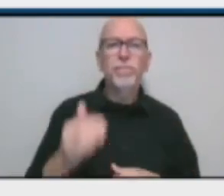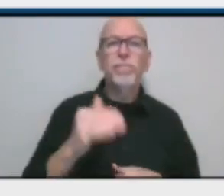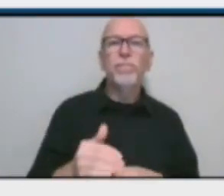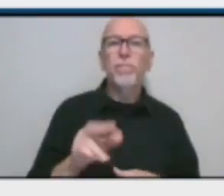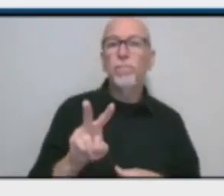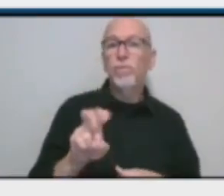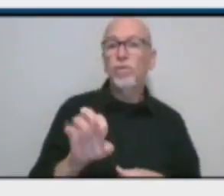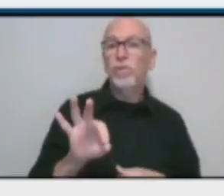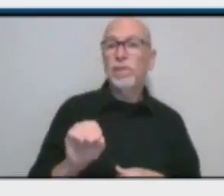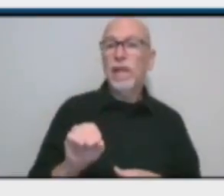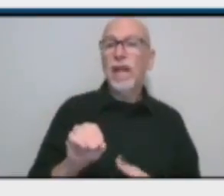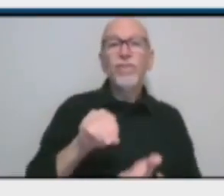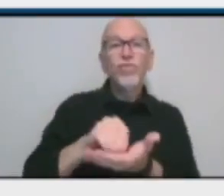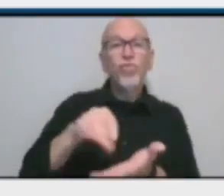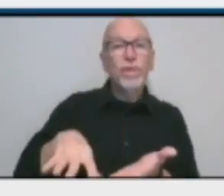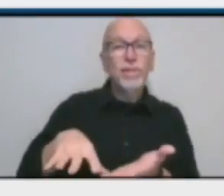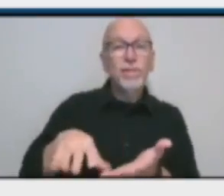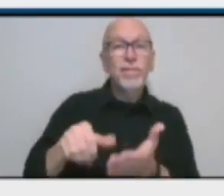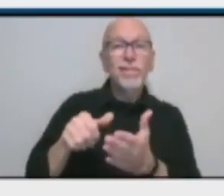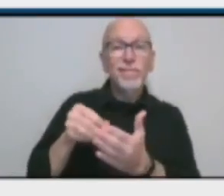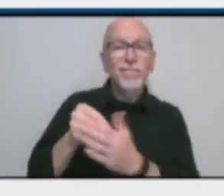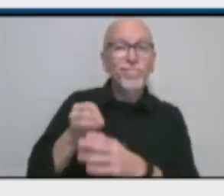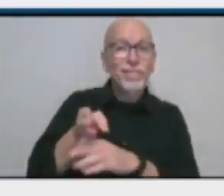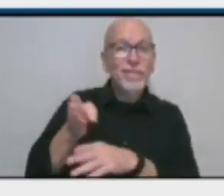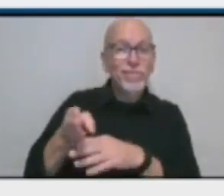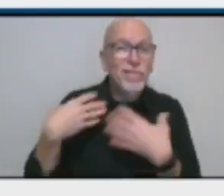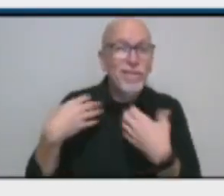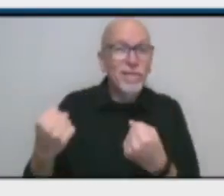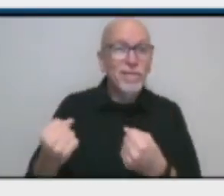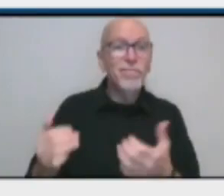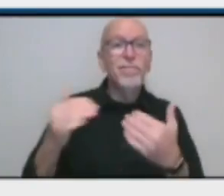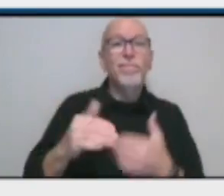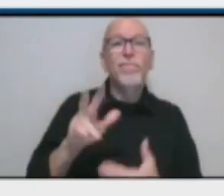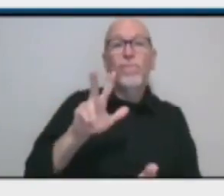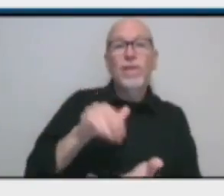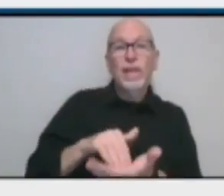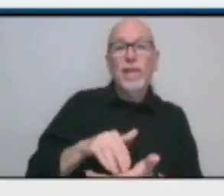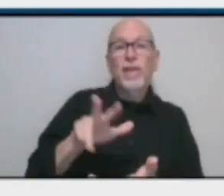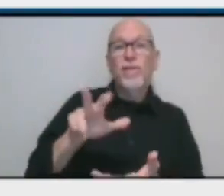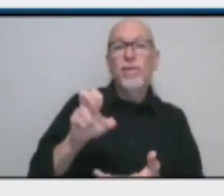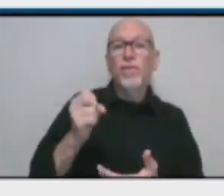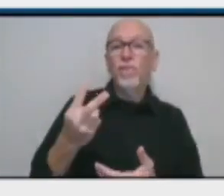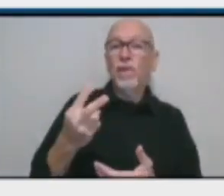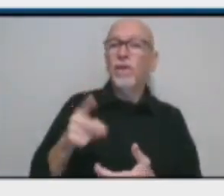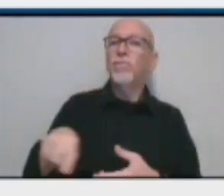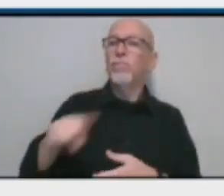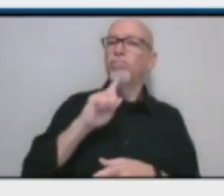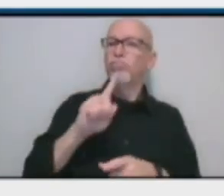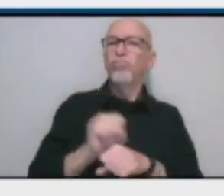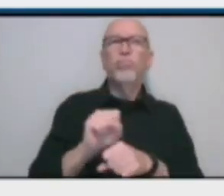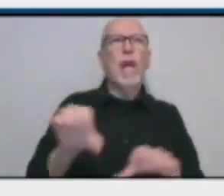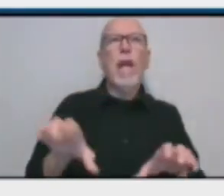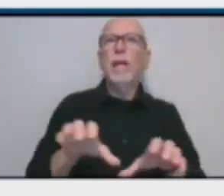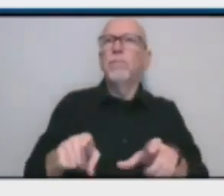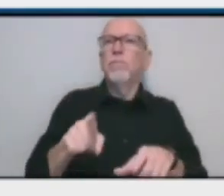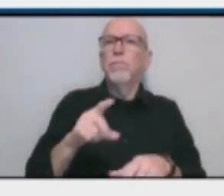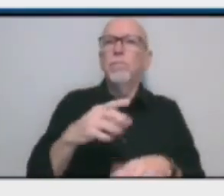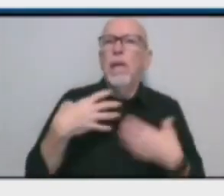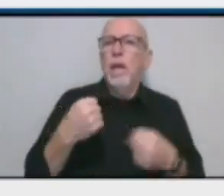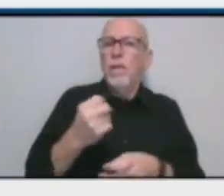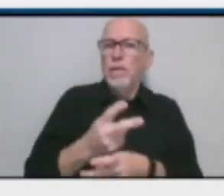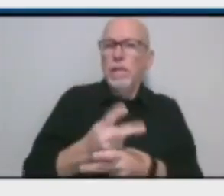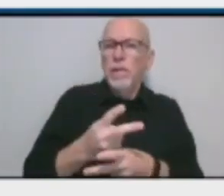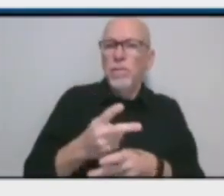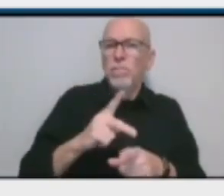290 healthcare students, and 3,312 active healthcare practitioners. Of these,